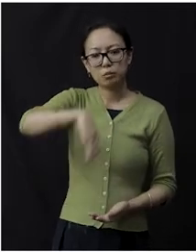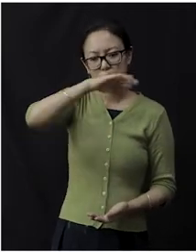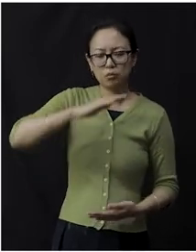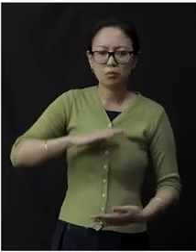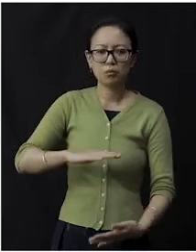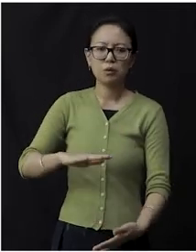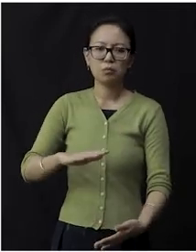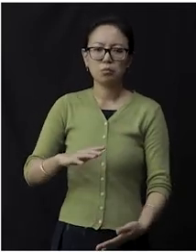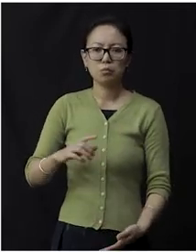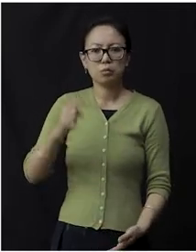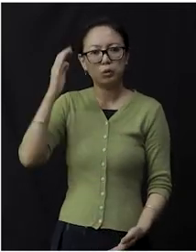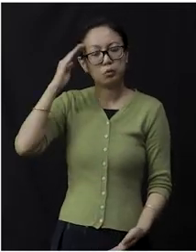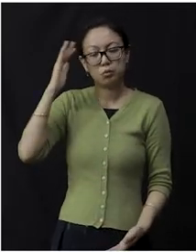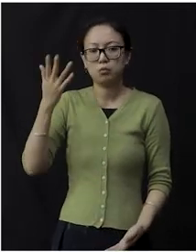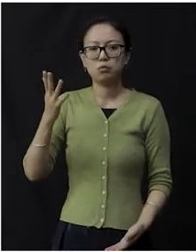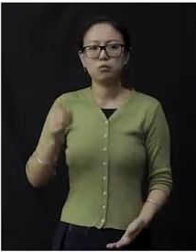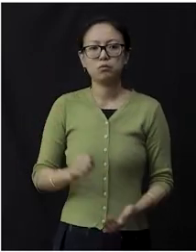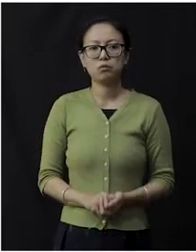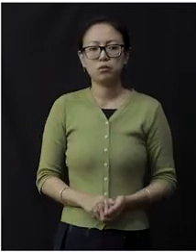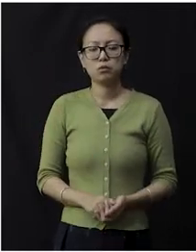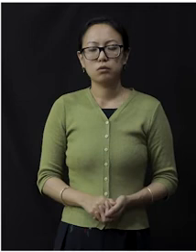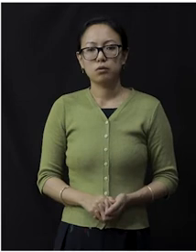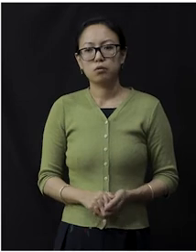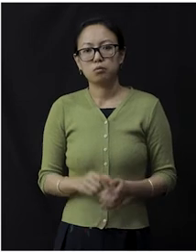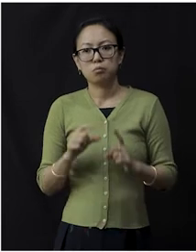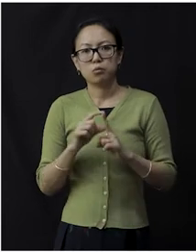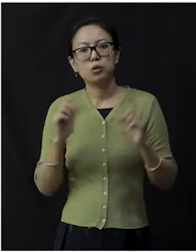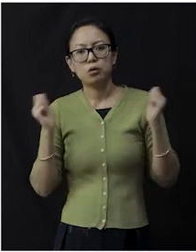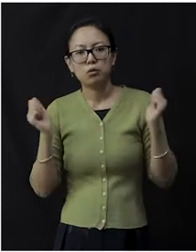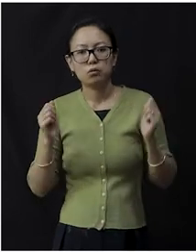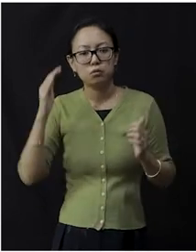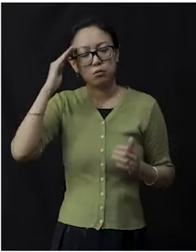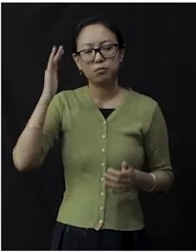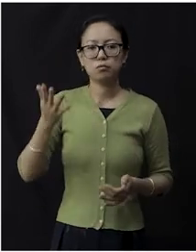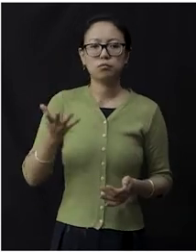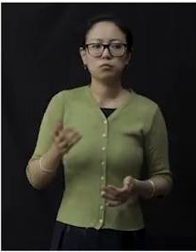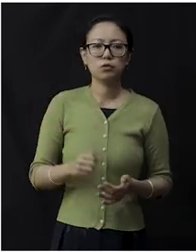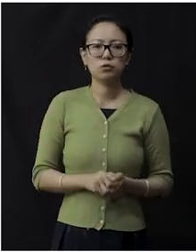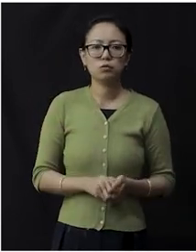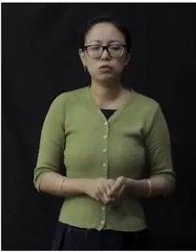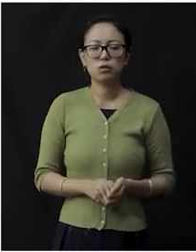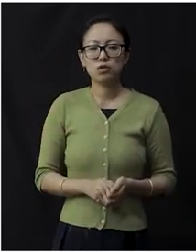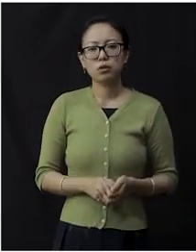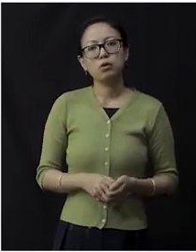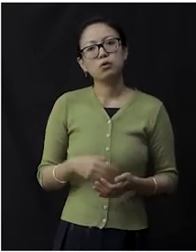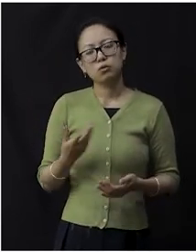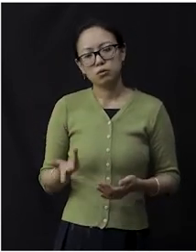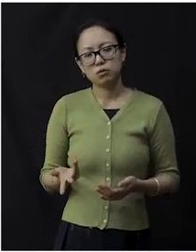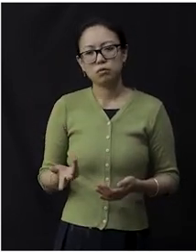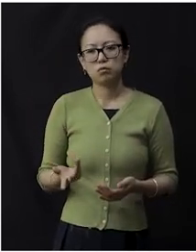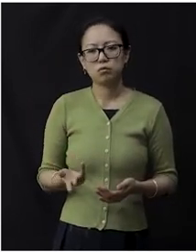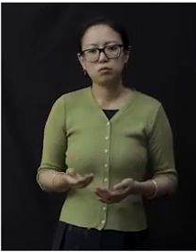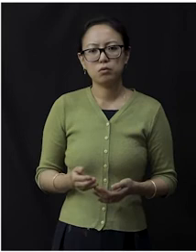to happen next. He doesn't know that it could be dangerous. So, not